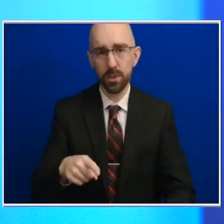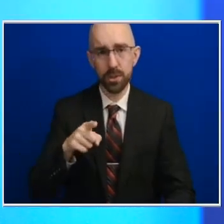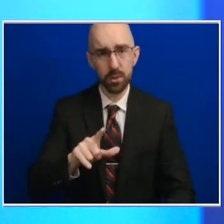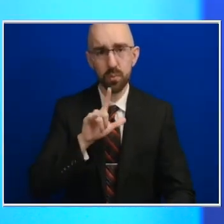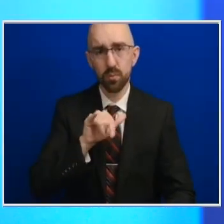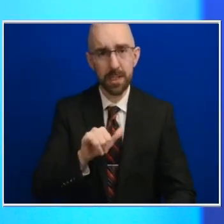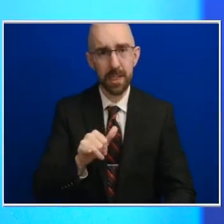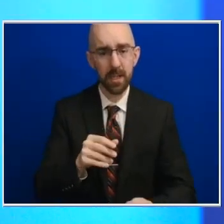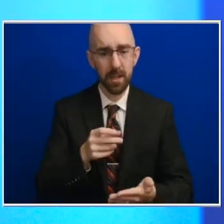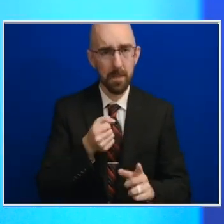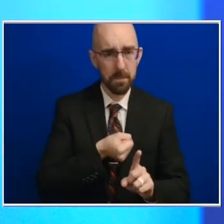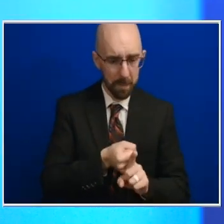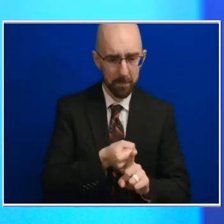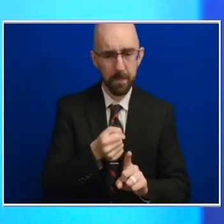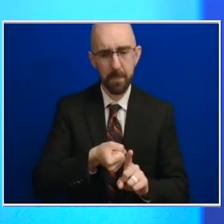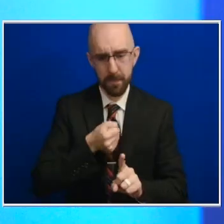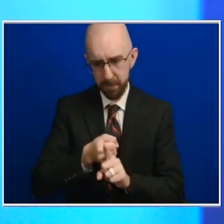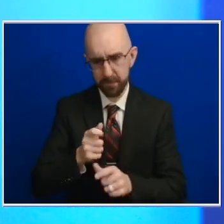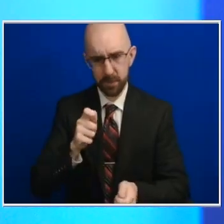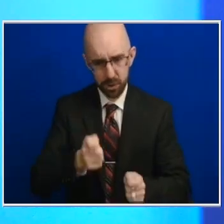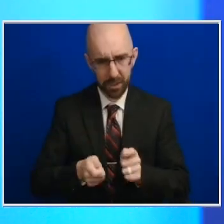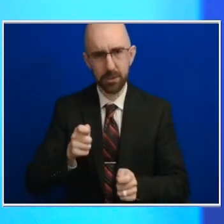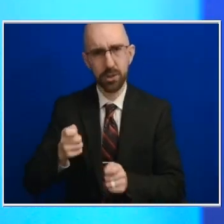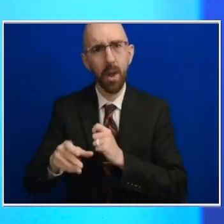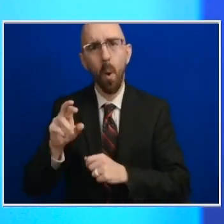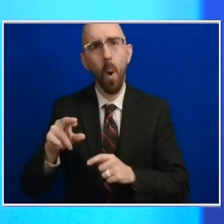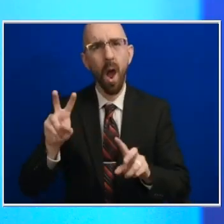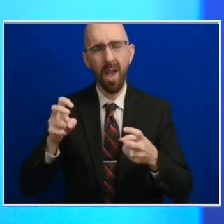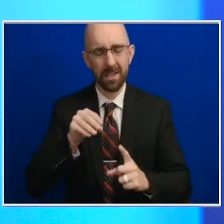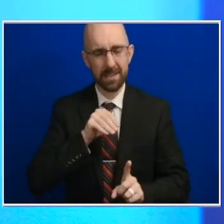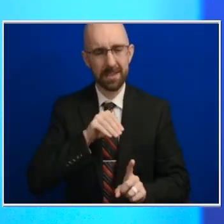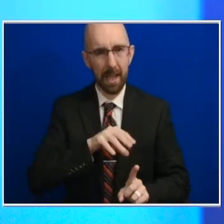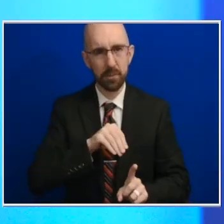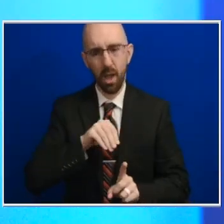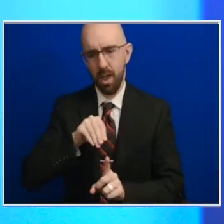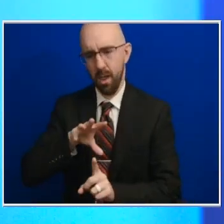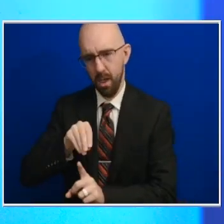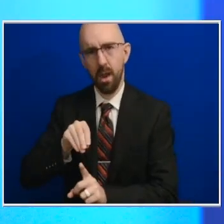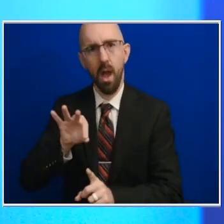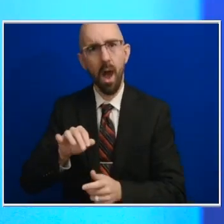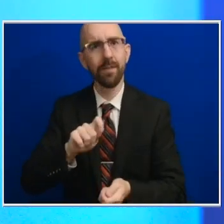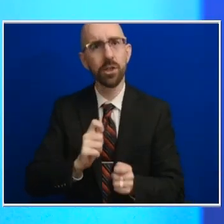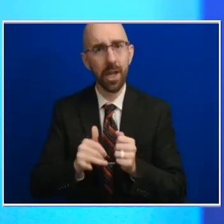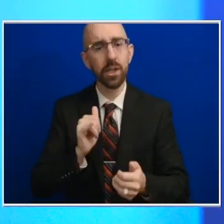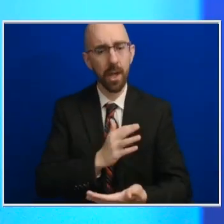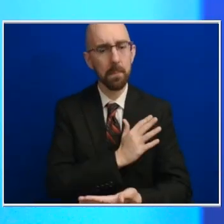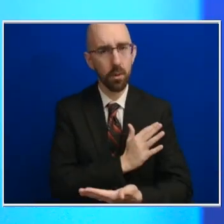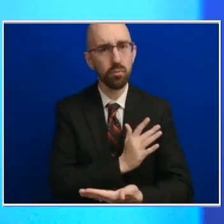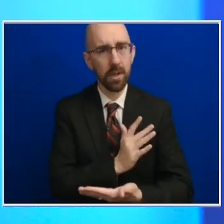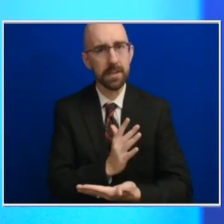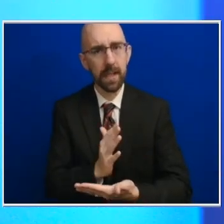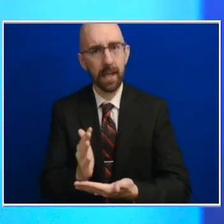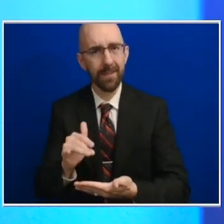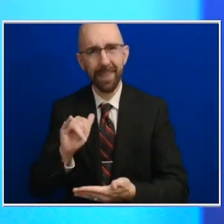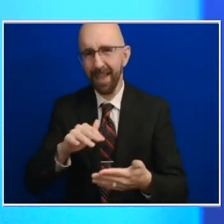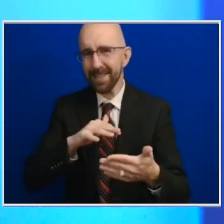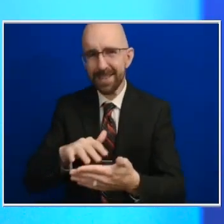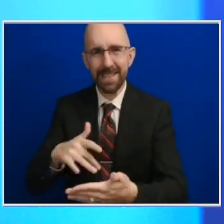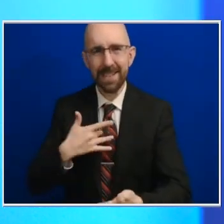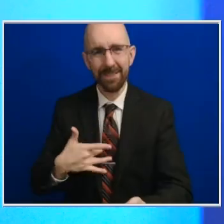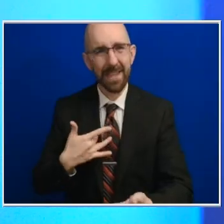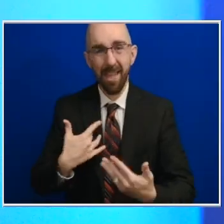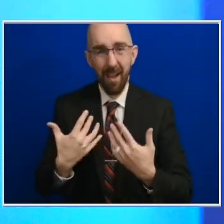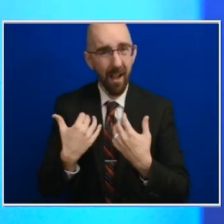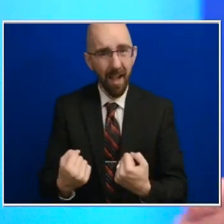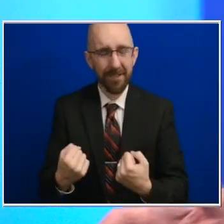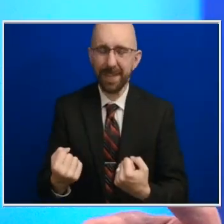changes, or are we getting a snapshot of changes that are more progressive? And this particular study doesn't give me high confidence that they're